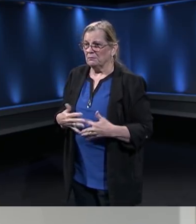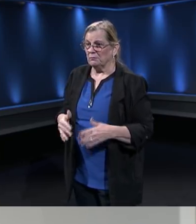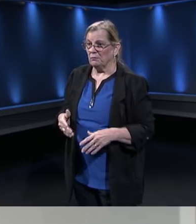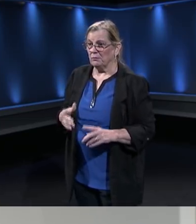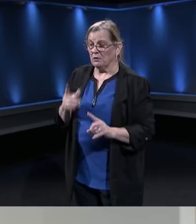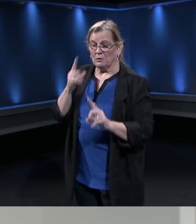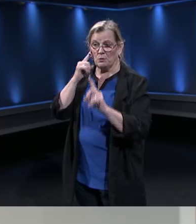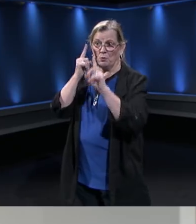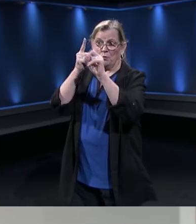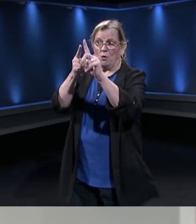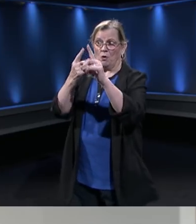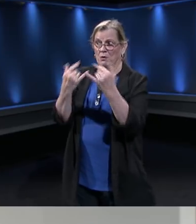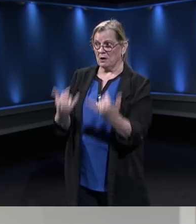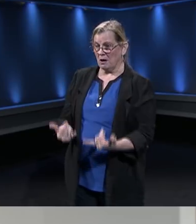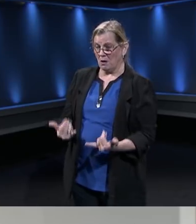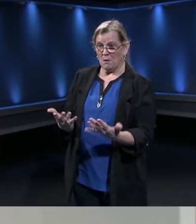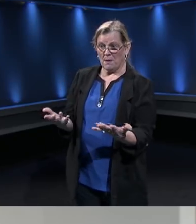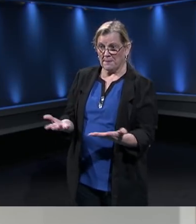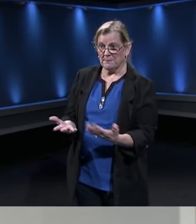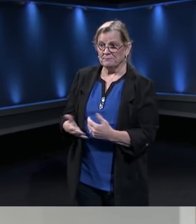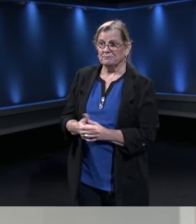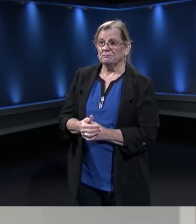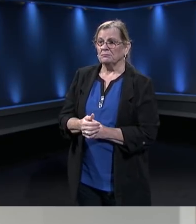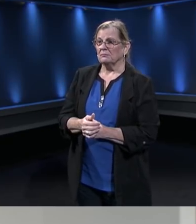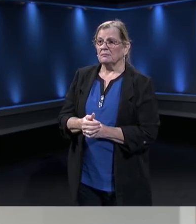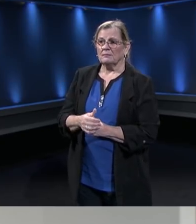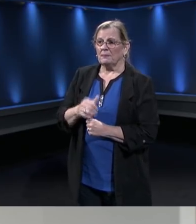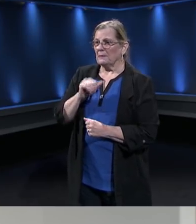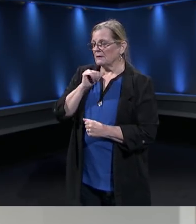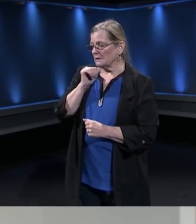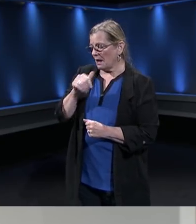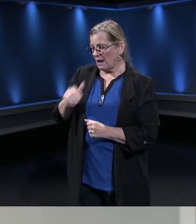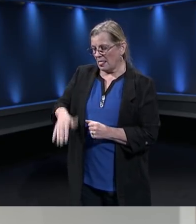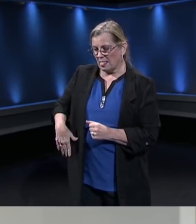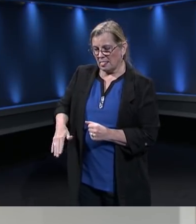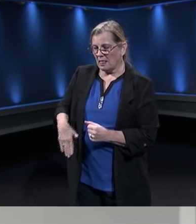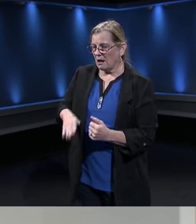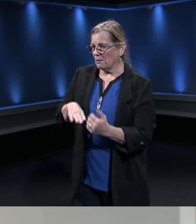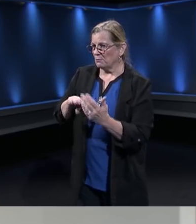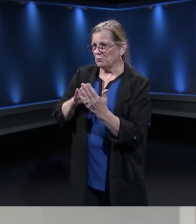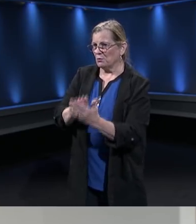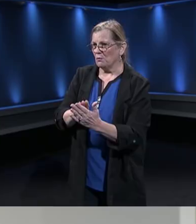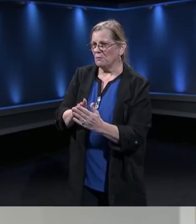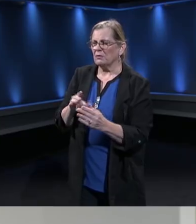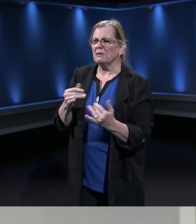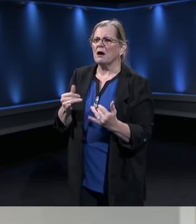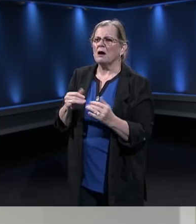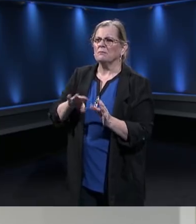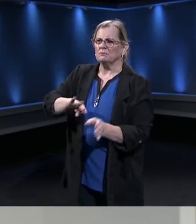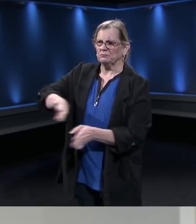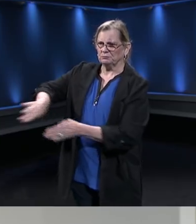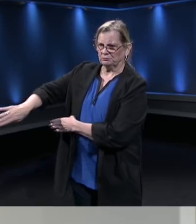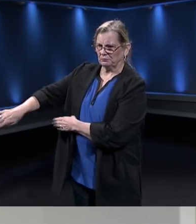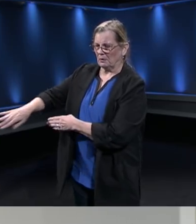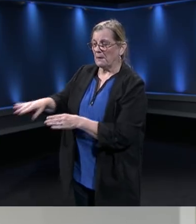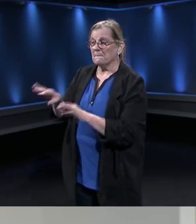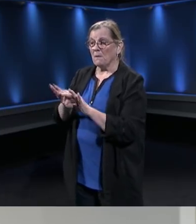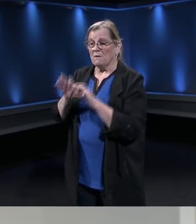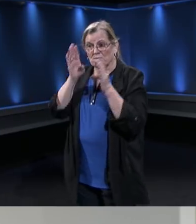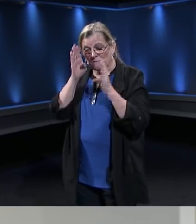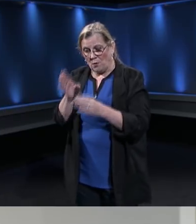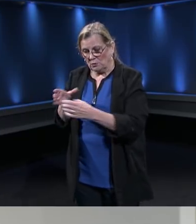for now from the hybrid learning, but instead focus on a cohort learning approach.